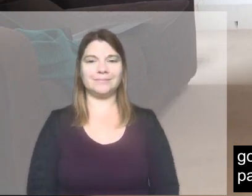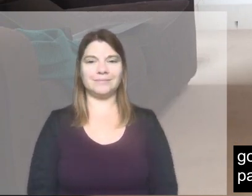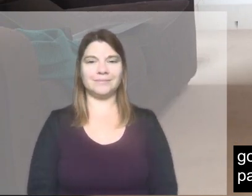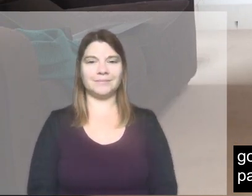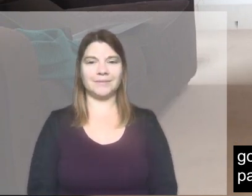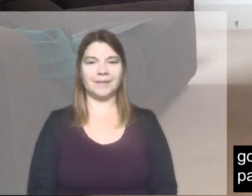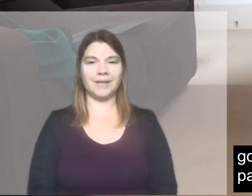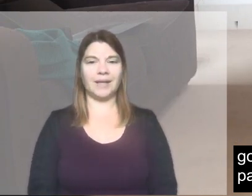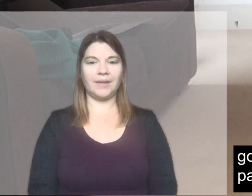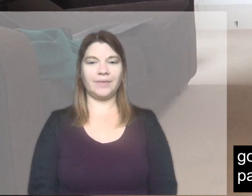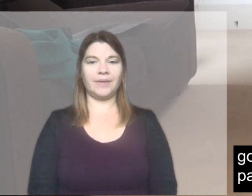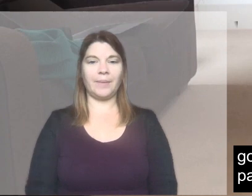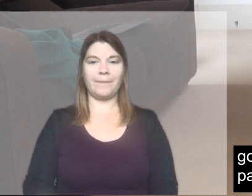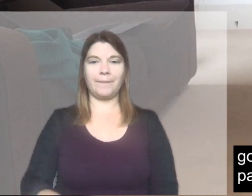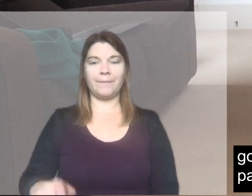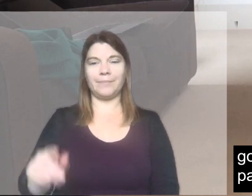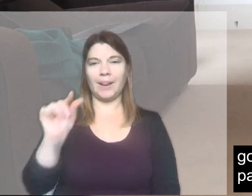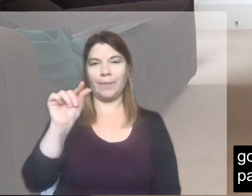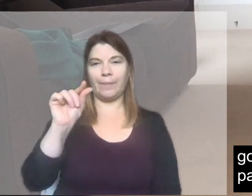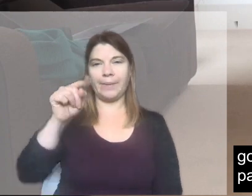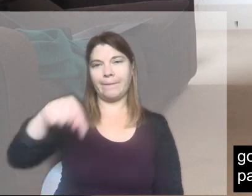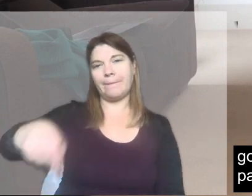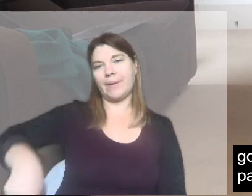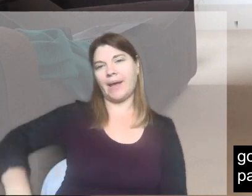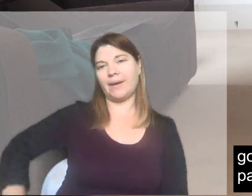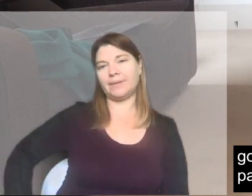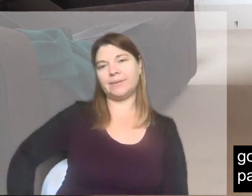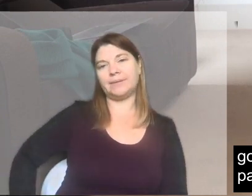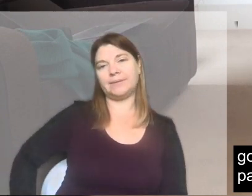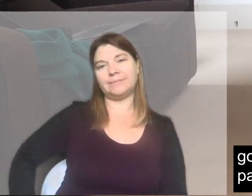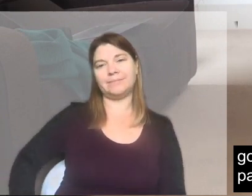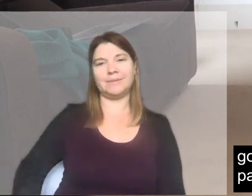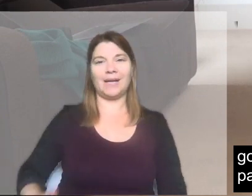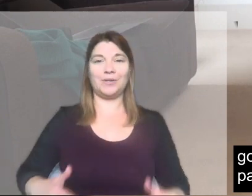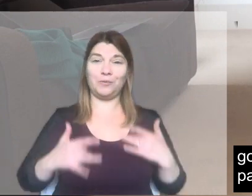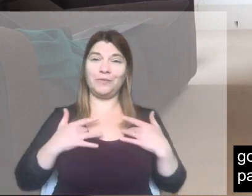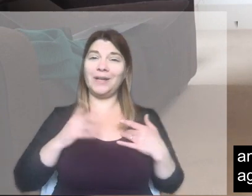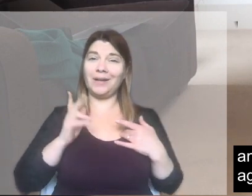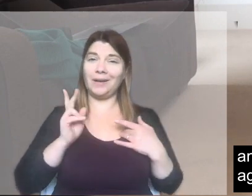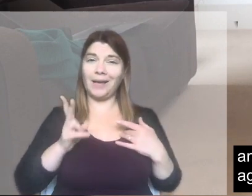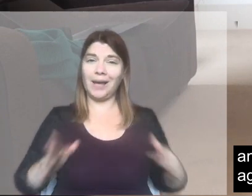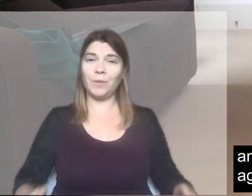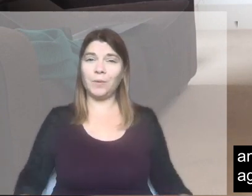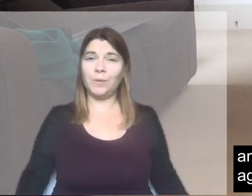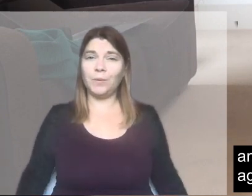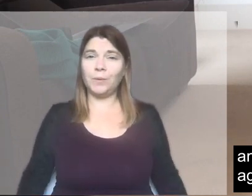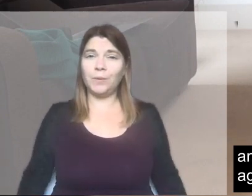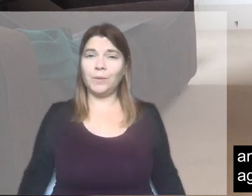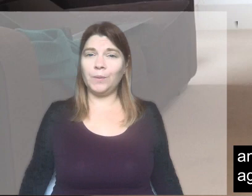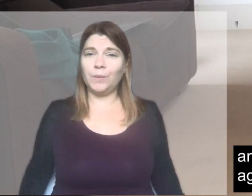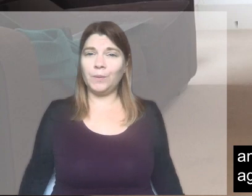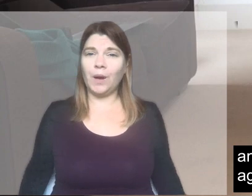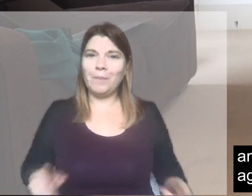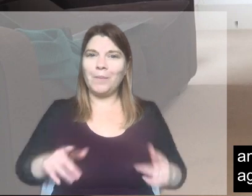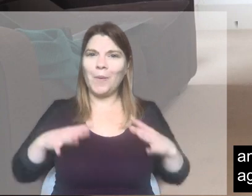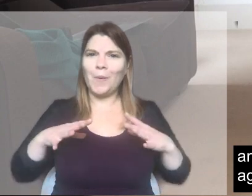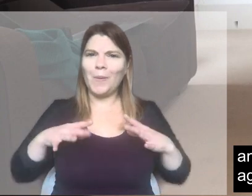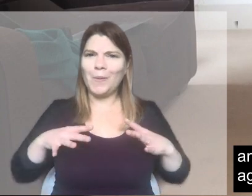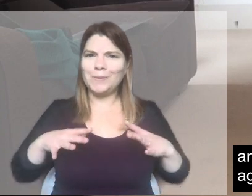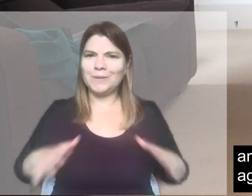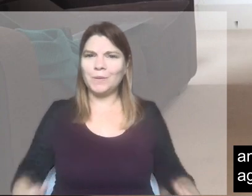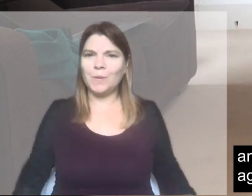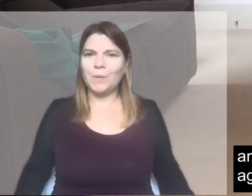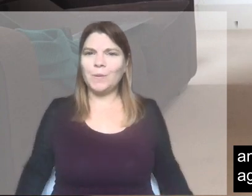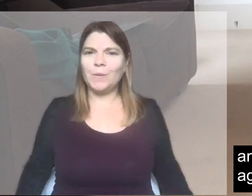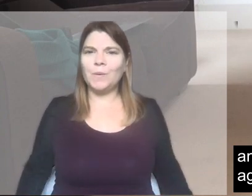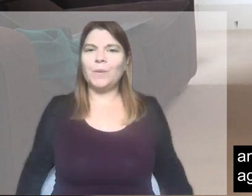down, past our sides, past our hips, and then they go behind us, and there's a little suspension there again. So